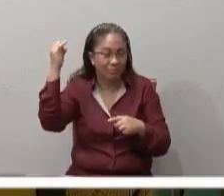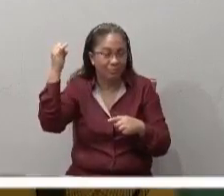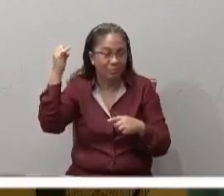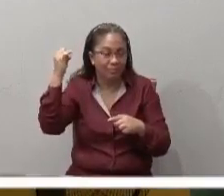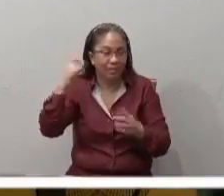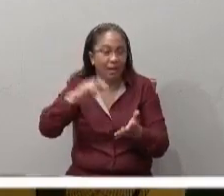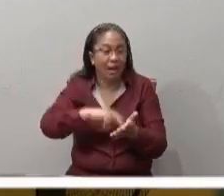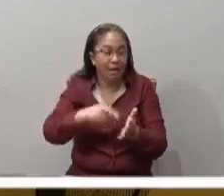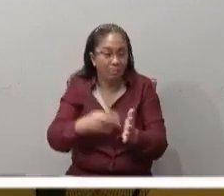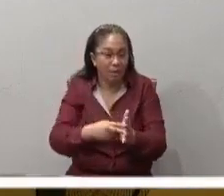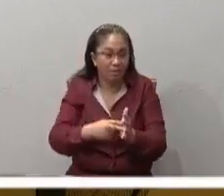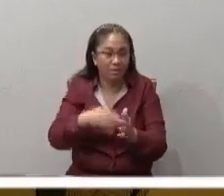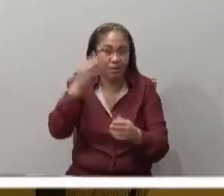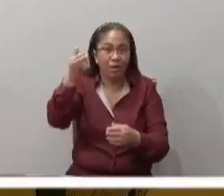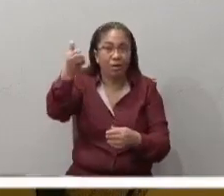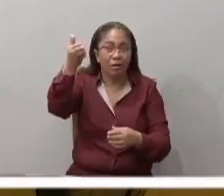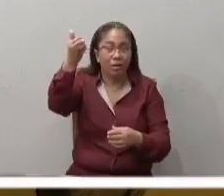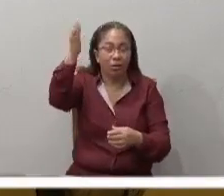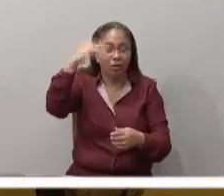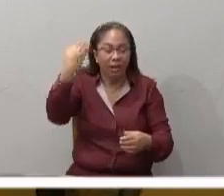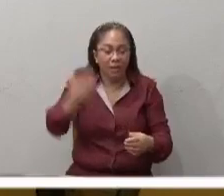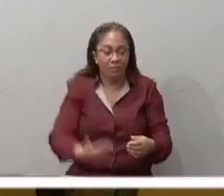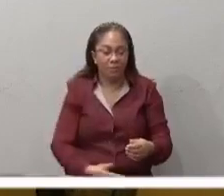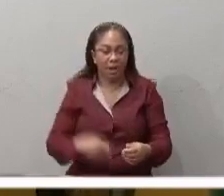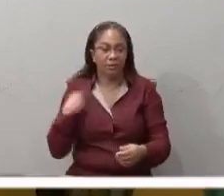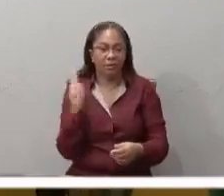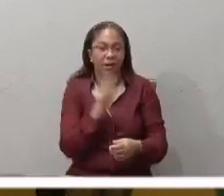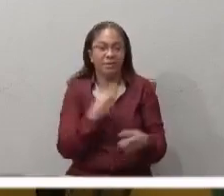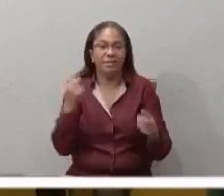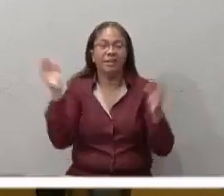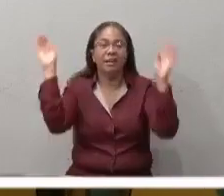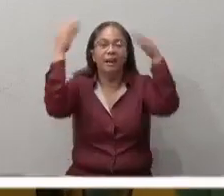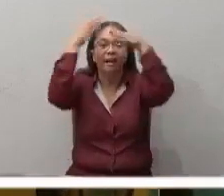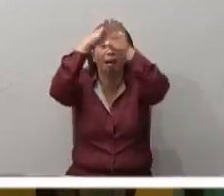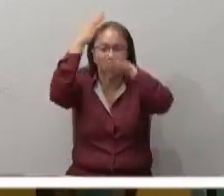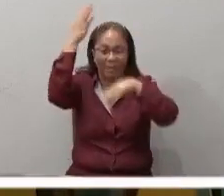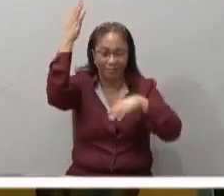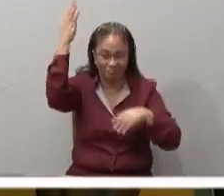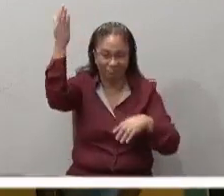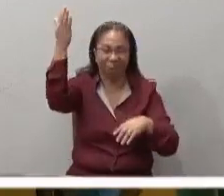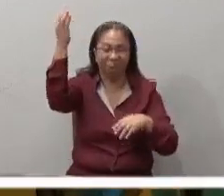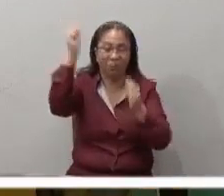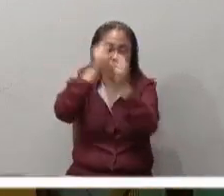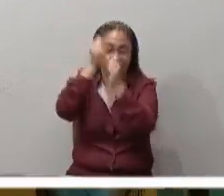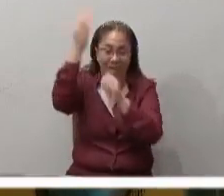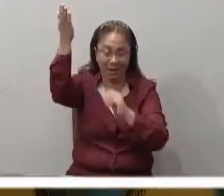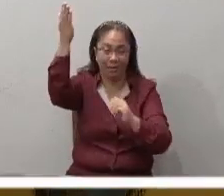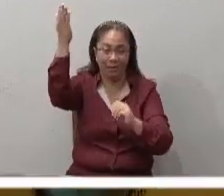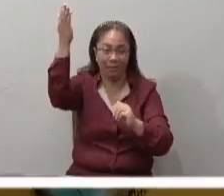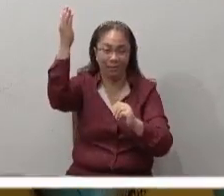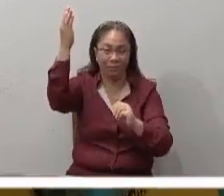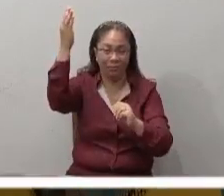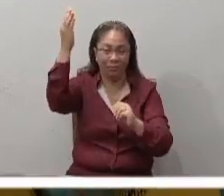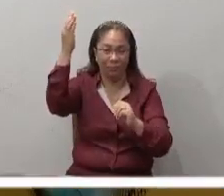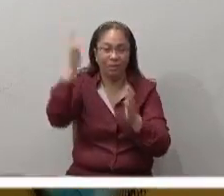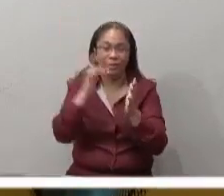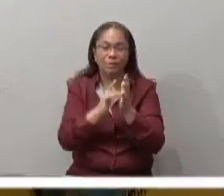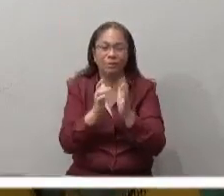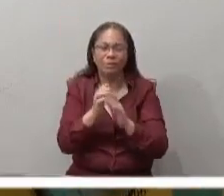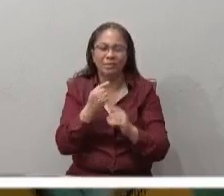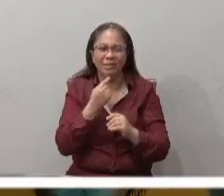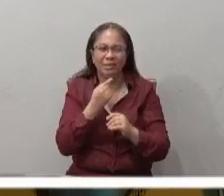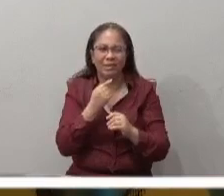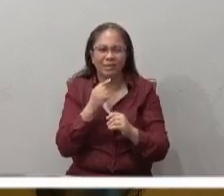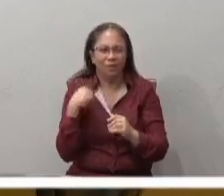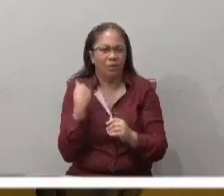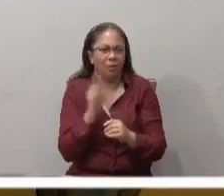heaven. That's what Jesus is speaking about here. This is the invitation to heaven. And he's saying that we can't tell you how to